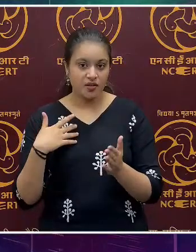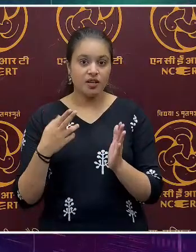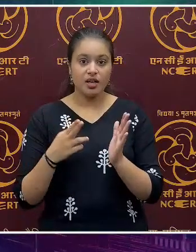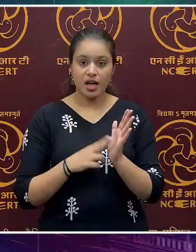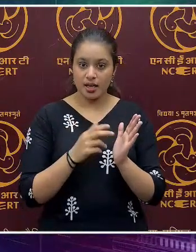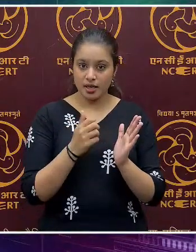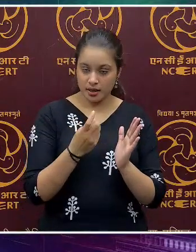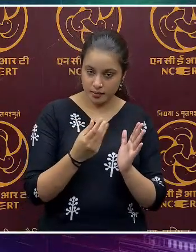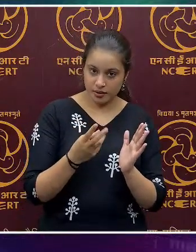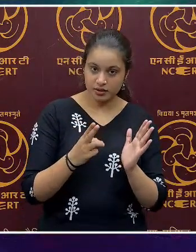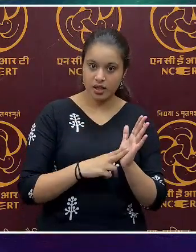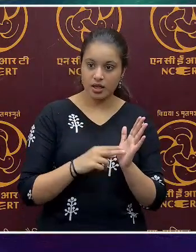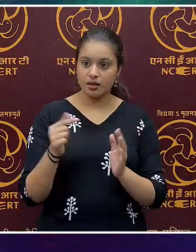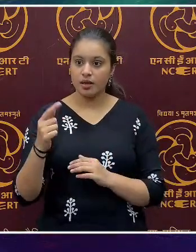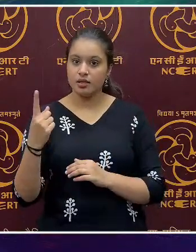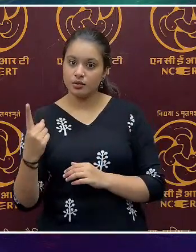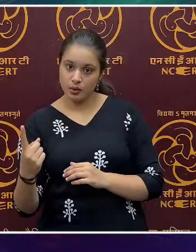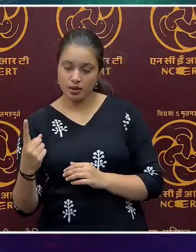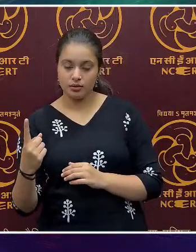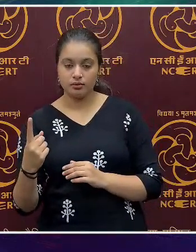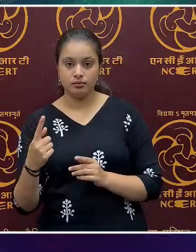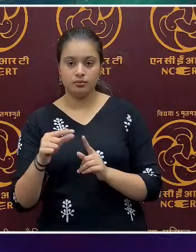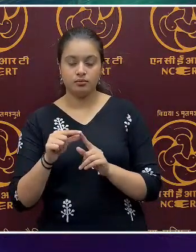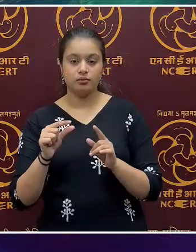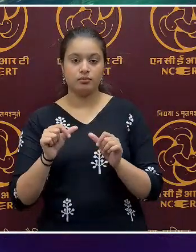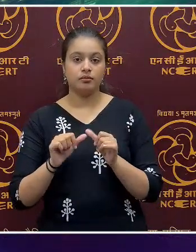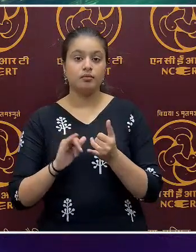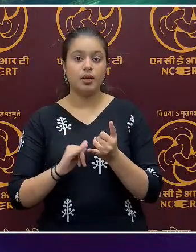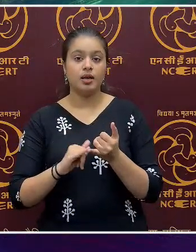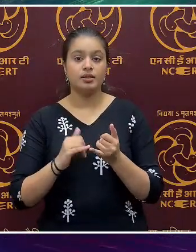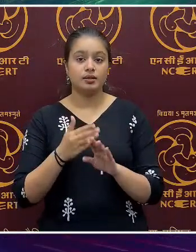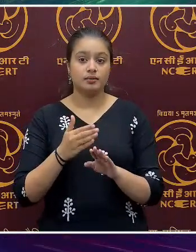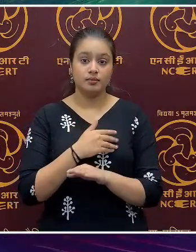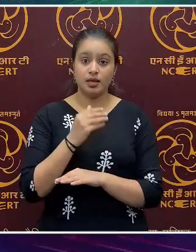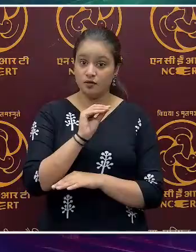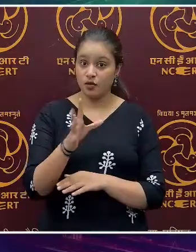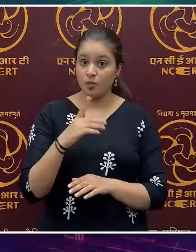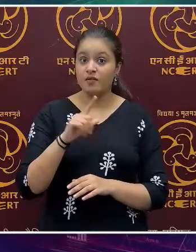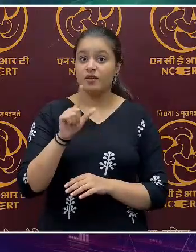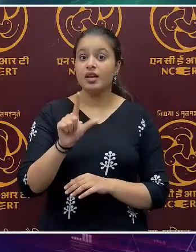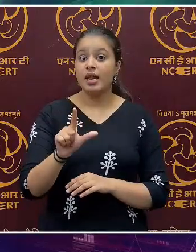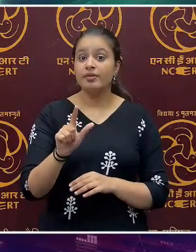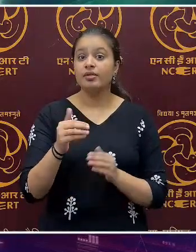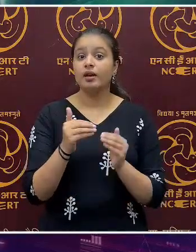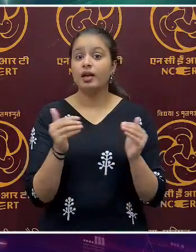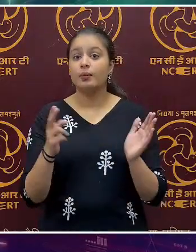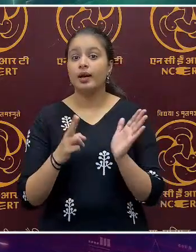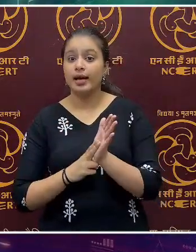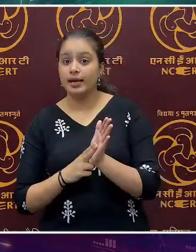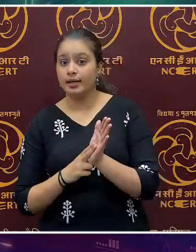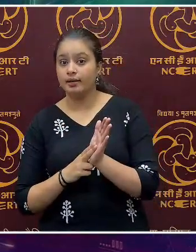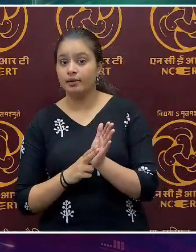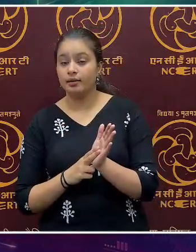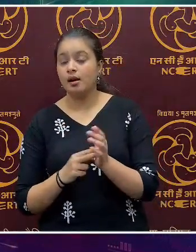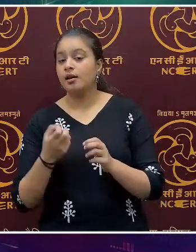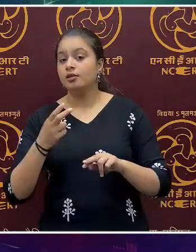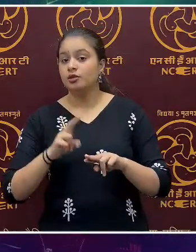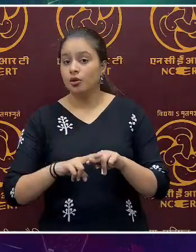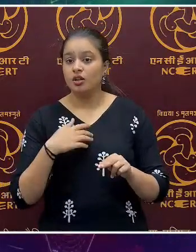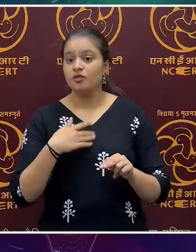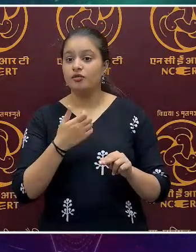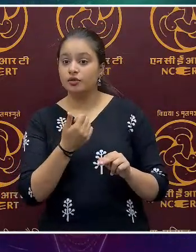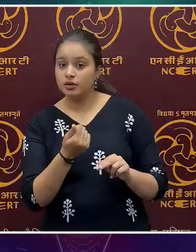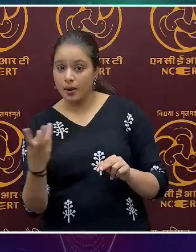bubble sort requires n minus 1 passes. As I told you that the length is n. So as for the number of